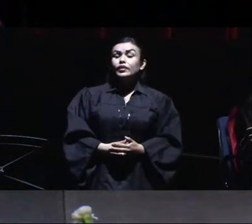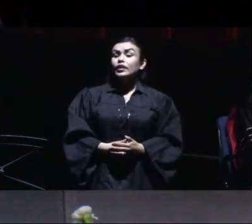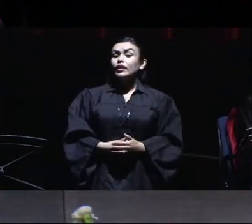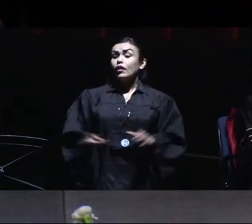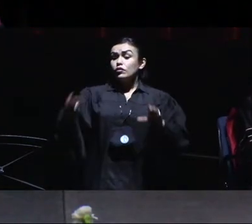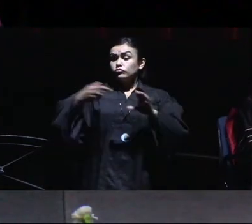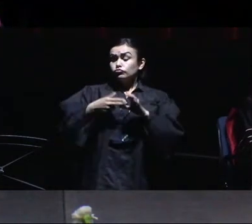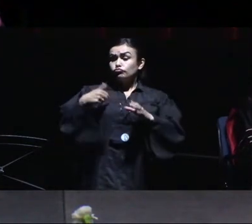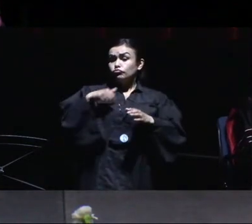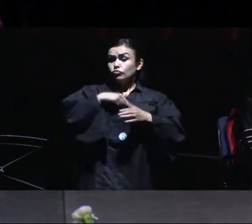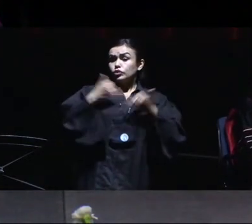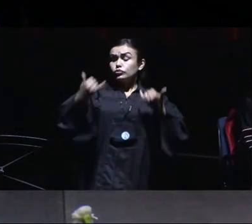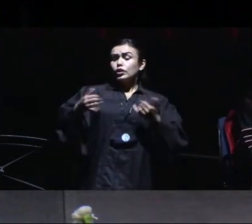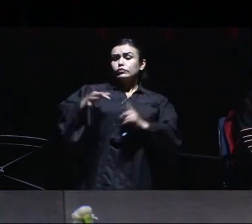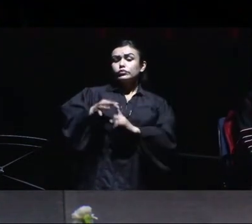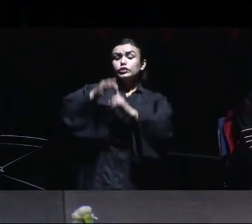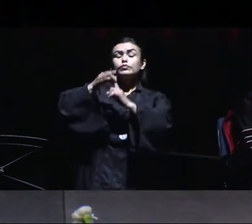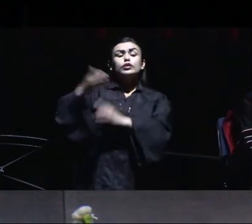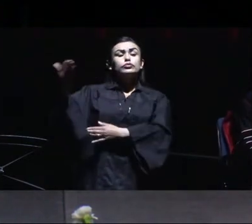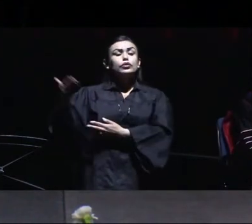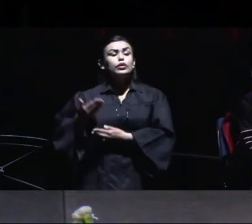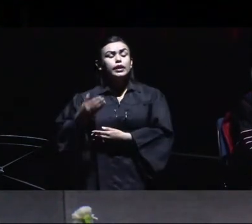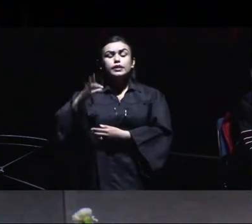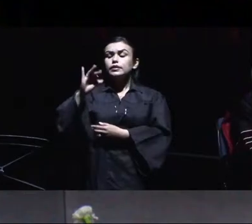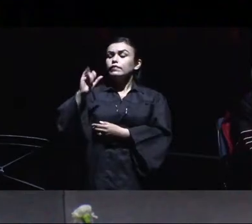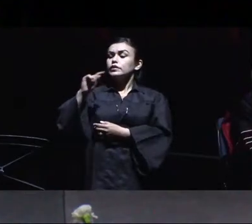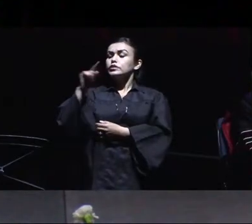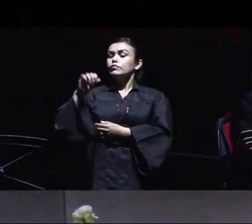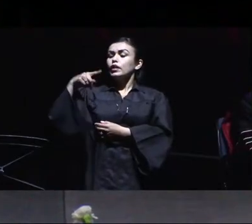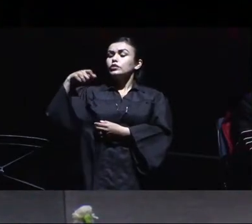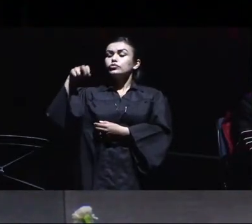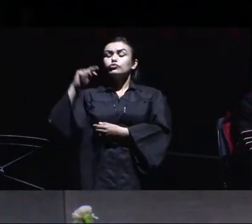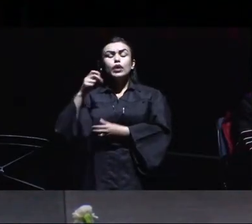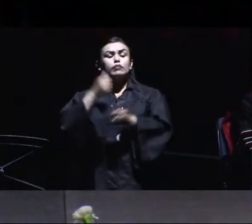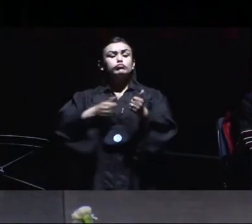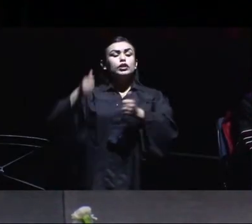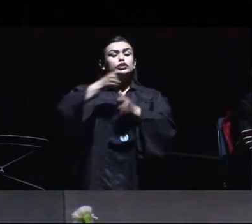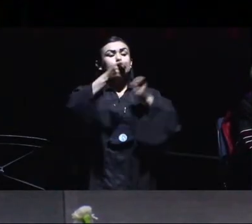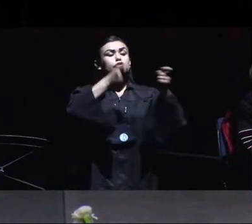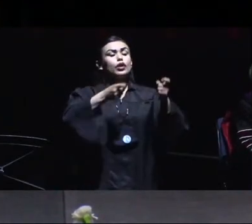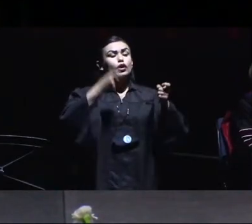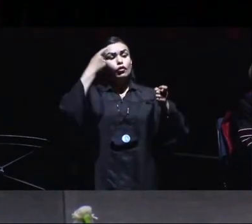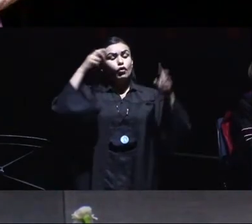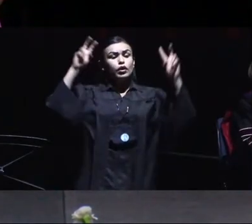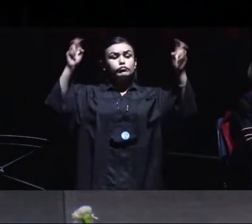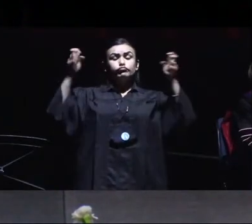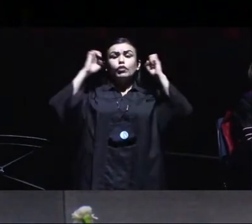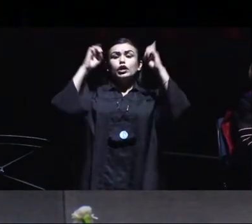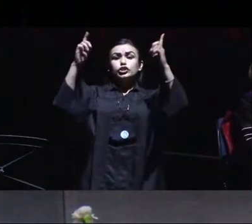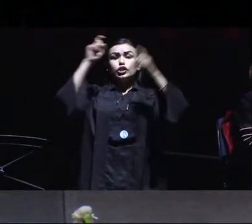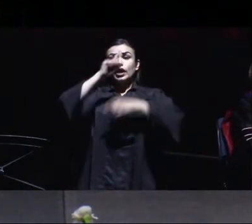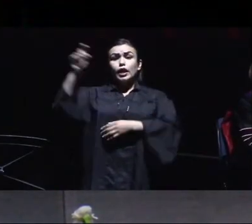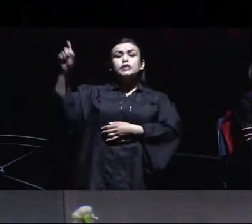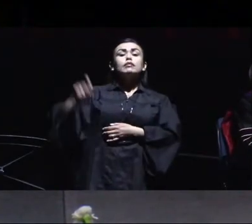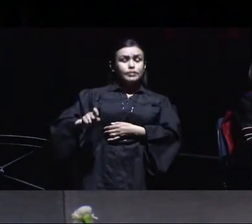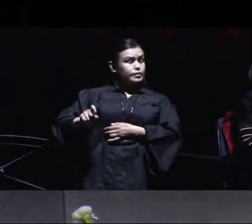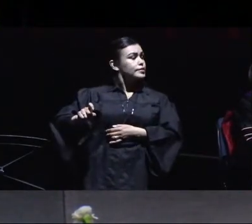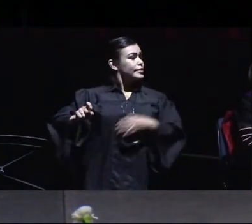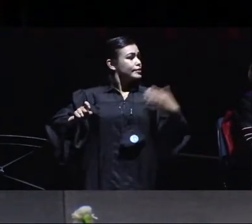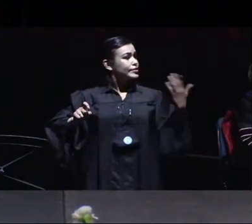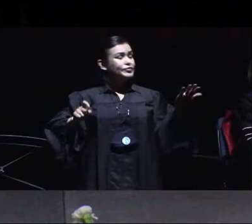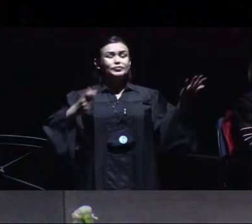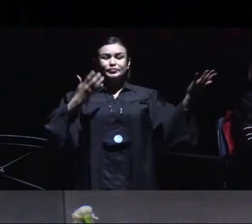Joining us today as special guests include John Fitzpatrick, Executive Director of Educate Texas. Thank you.